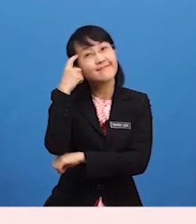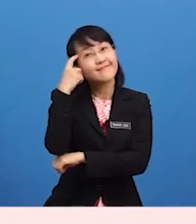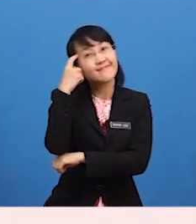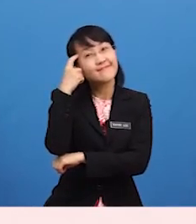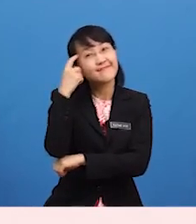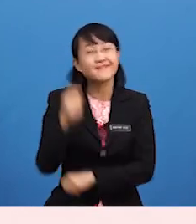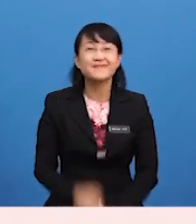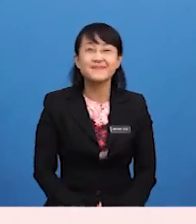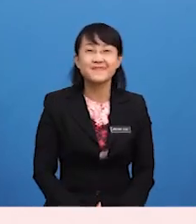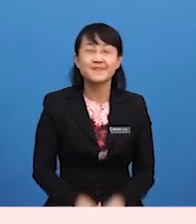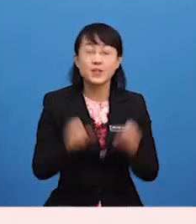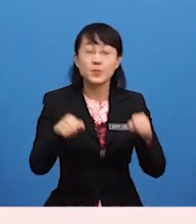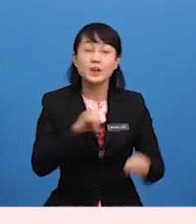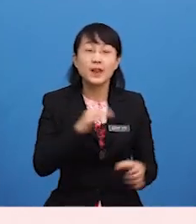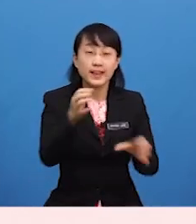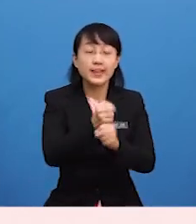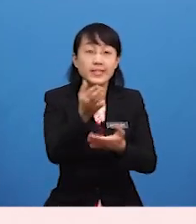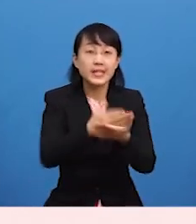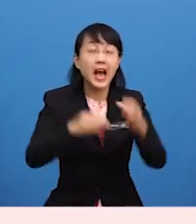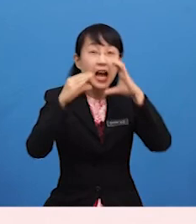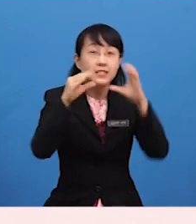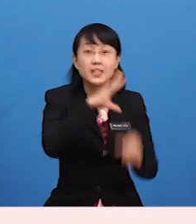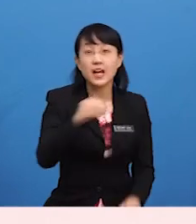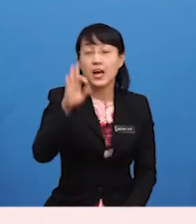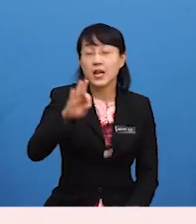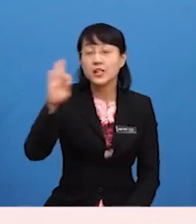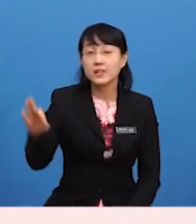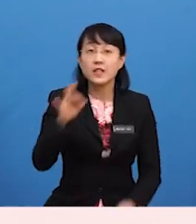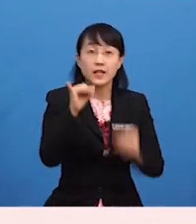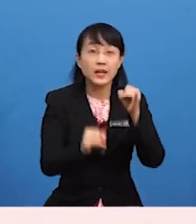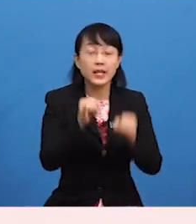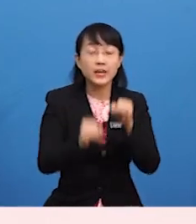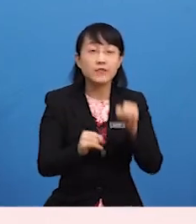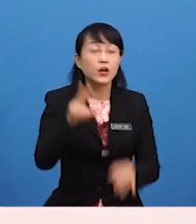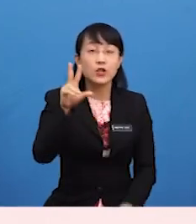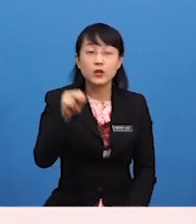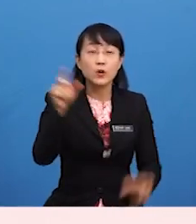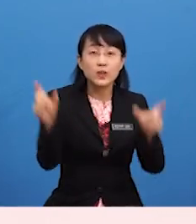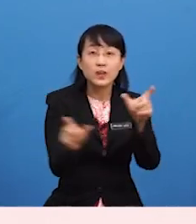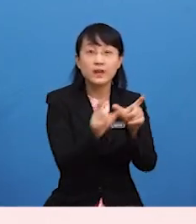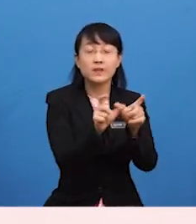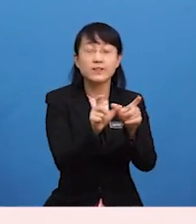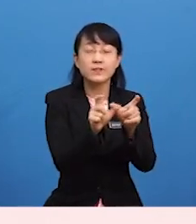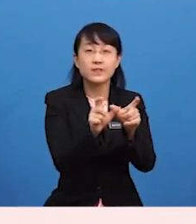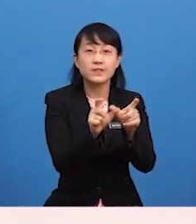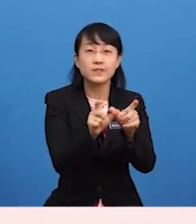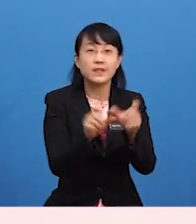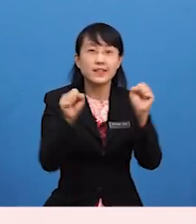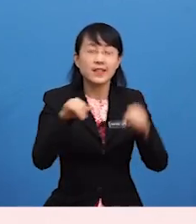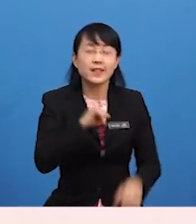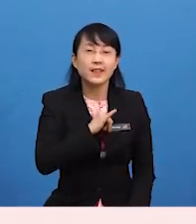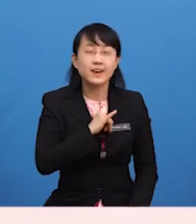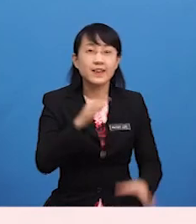Can I get some burgers and fries? If there were no conjunctions, it would be, can I get some